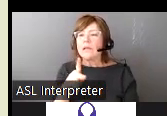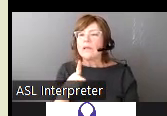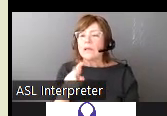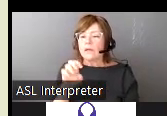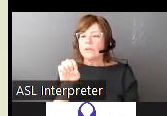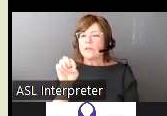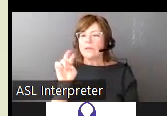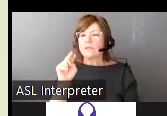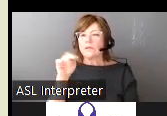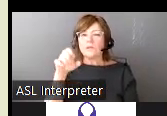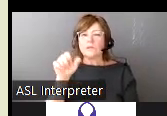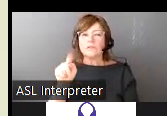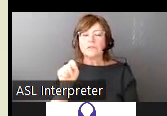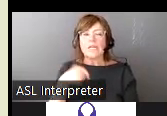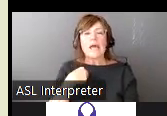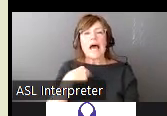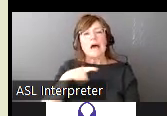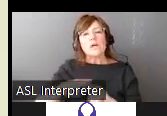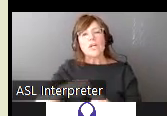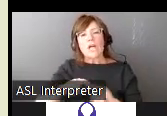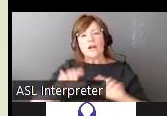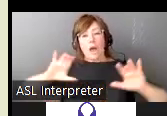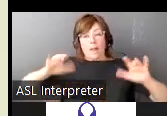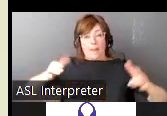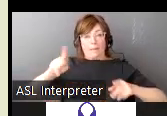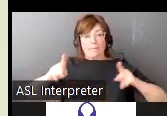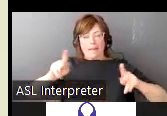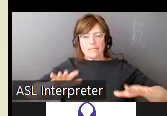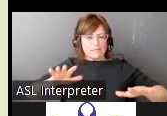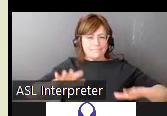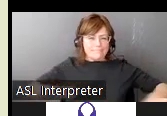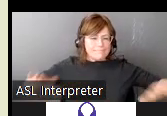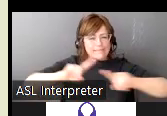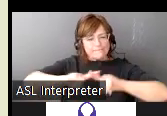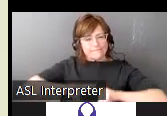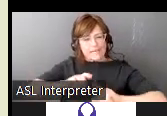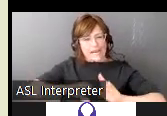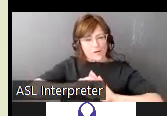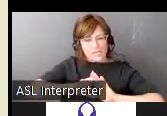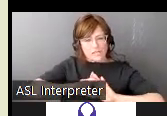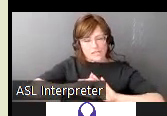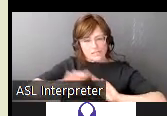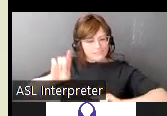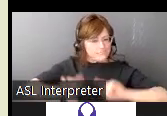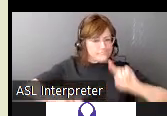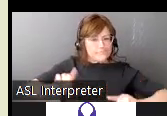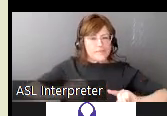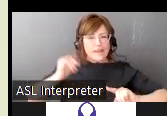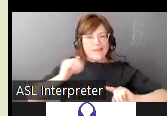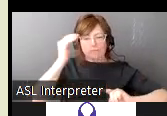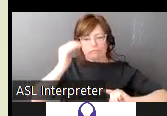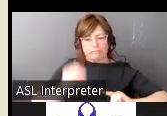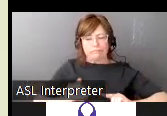demographic characteristics. So this table details the social demographic characteristics of our study participants.